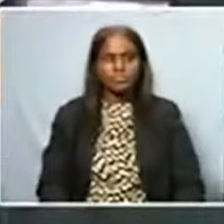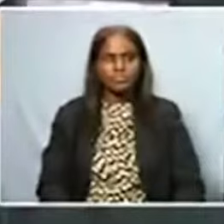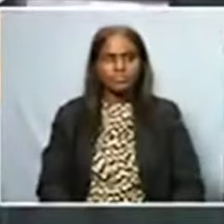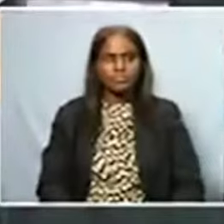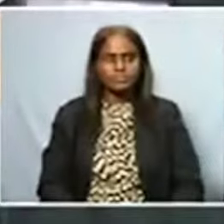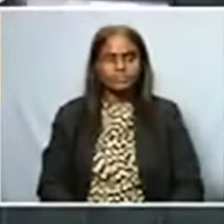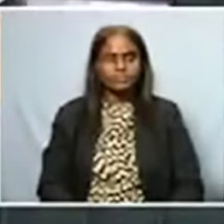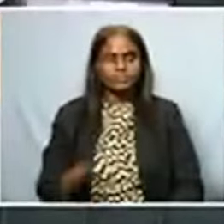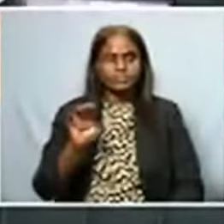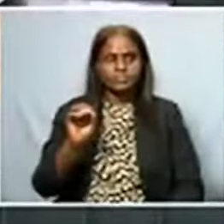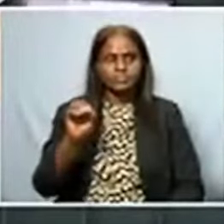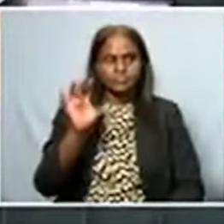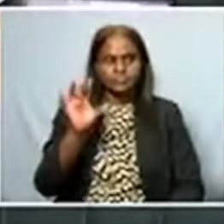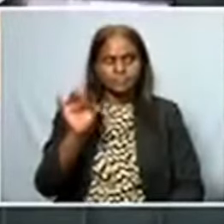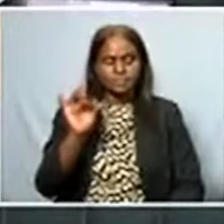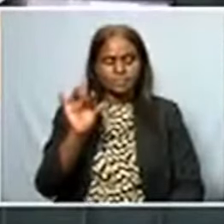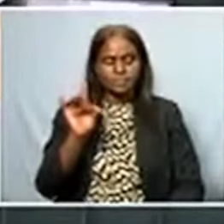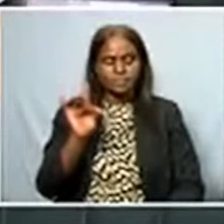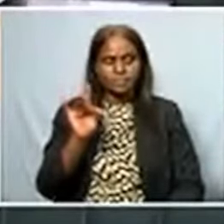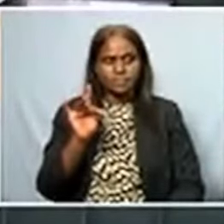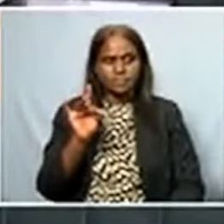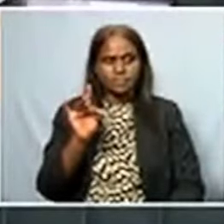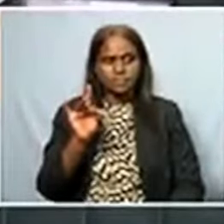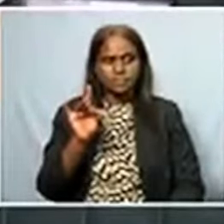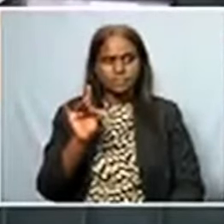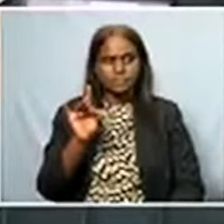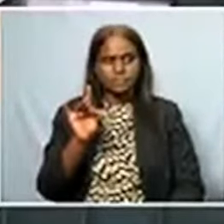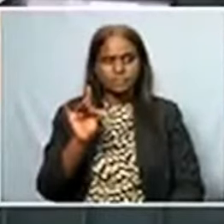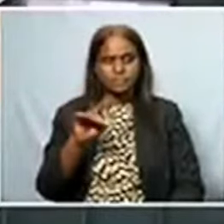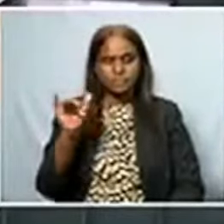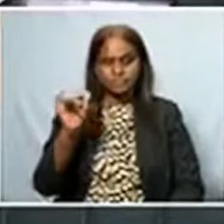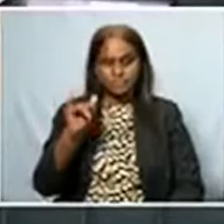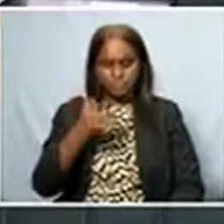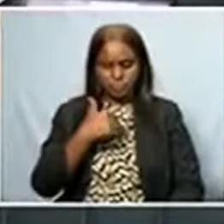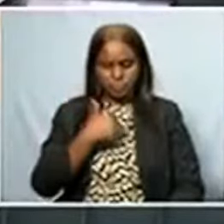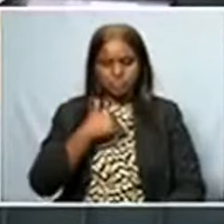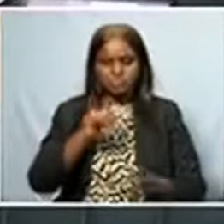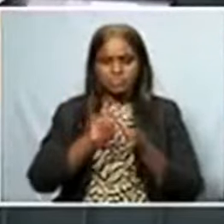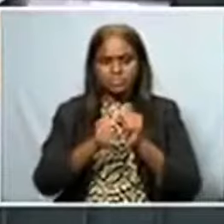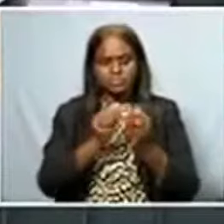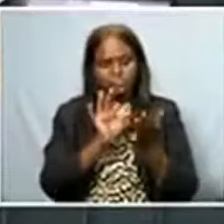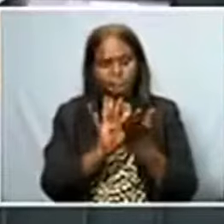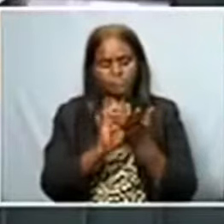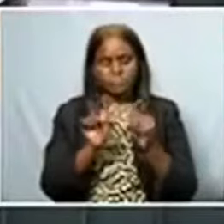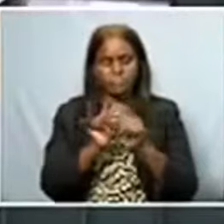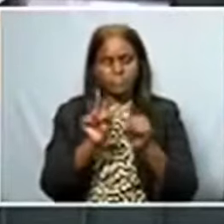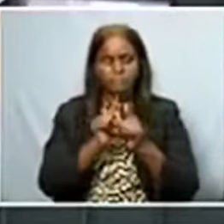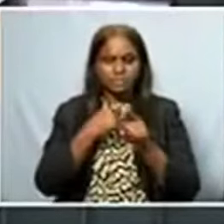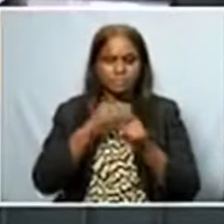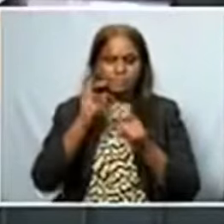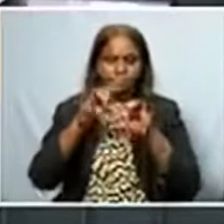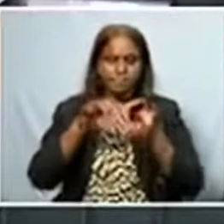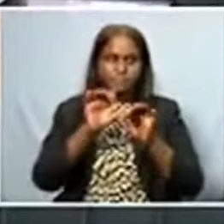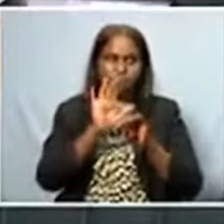Head 08, you have an amendment. Yes, I do have an amendment, and I will